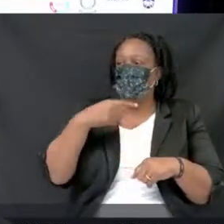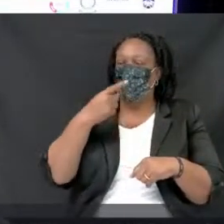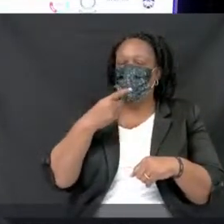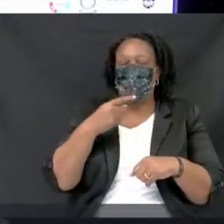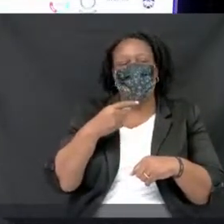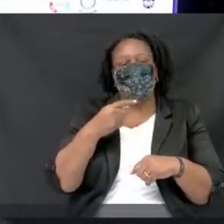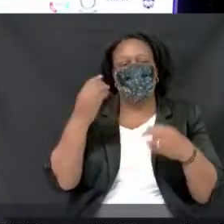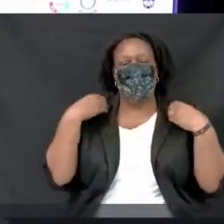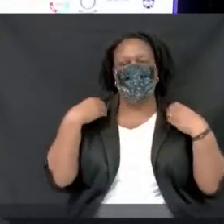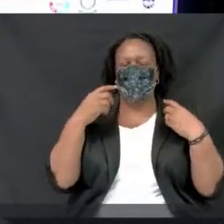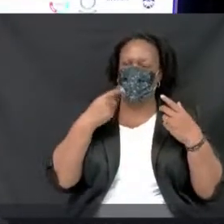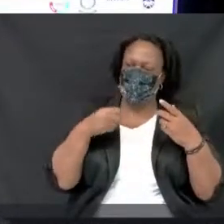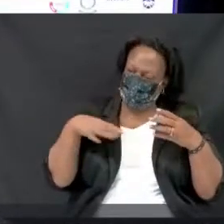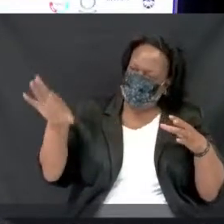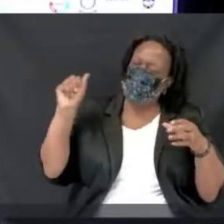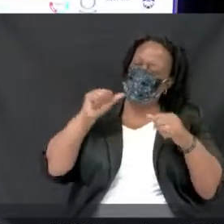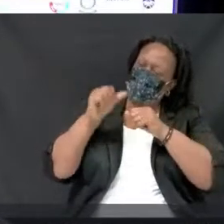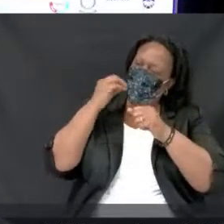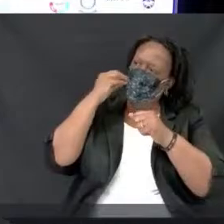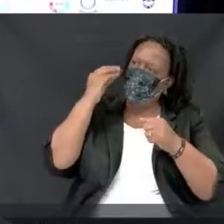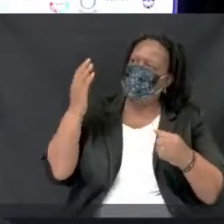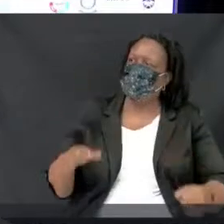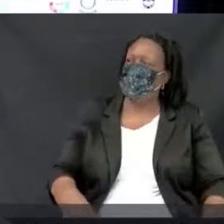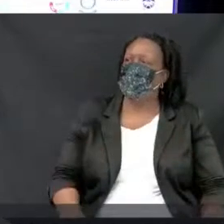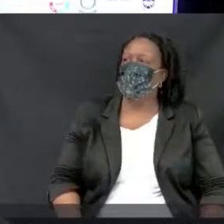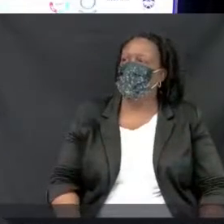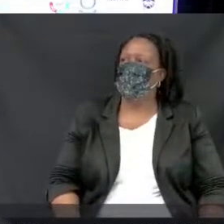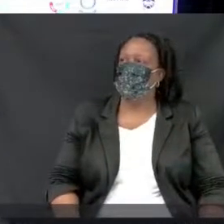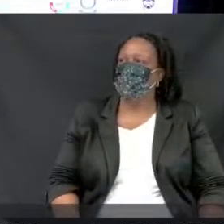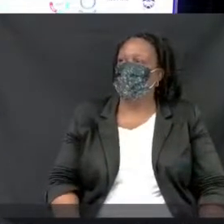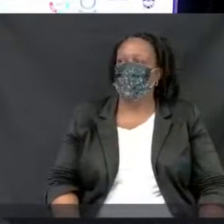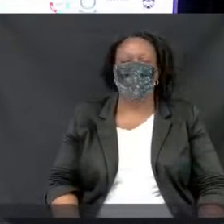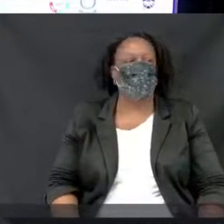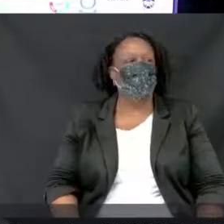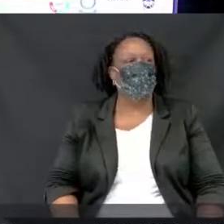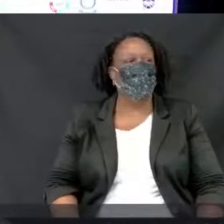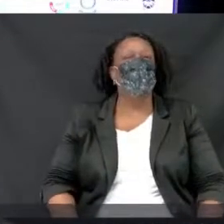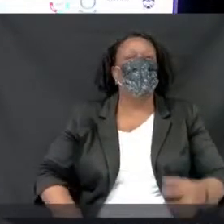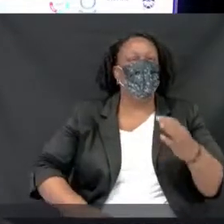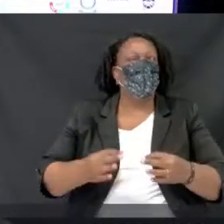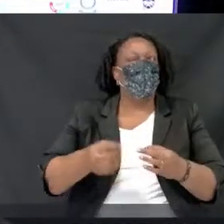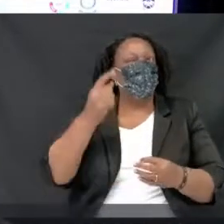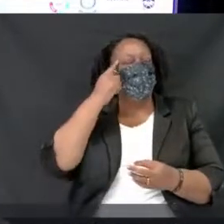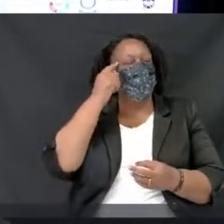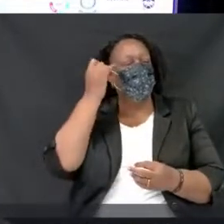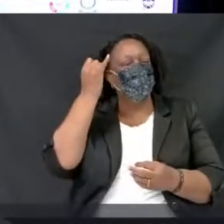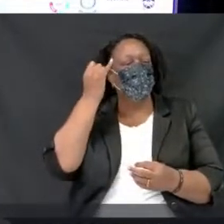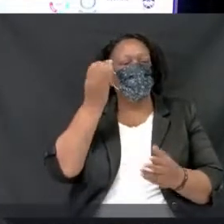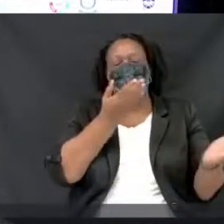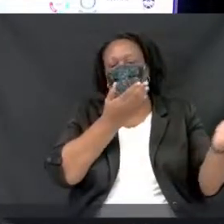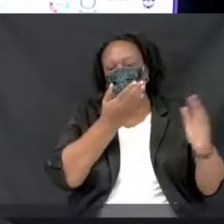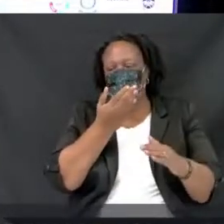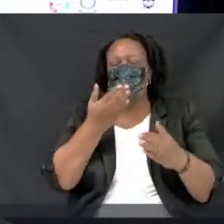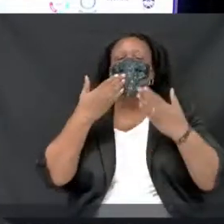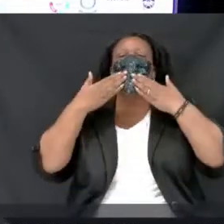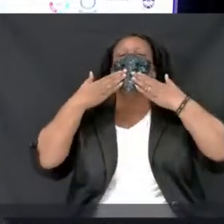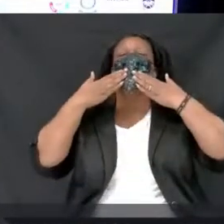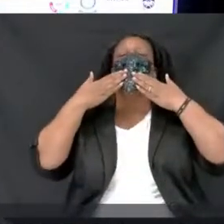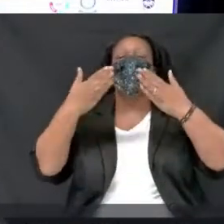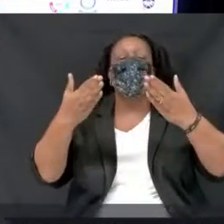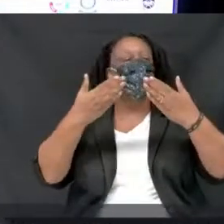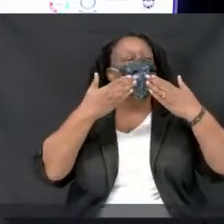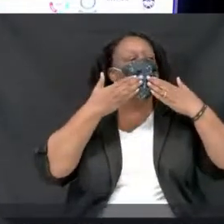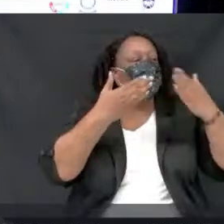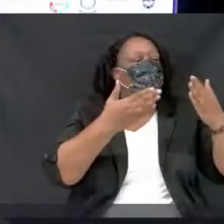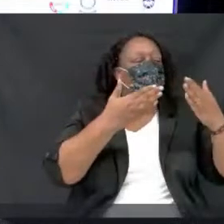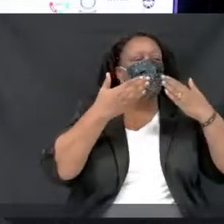If I had taken his advice, I would not have been pleasantly surprised by this. But I just wanted to say thank you to everyone for